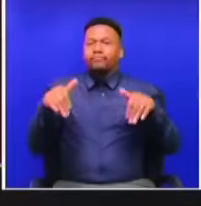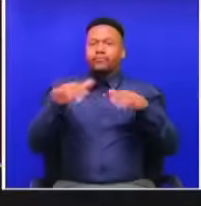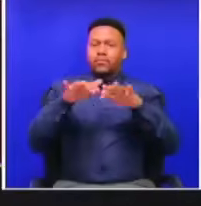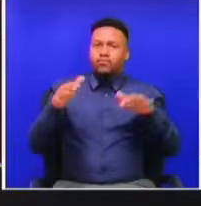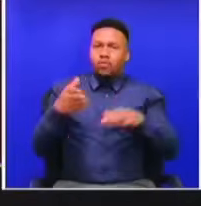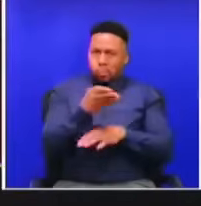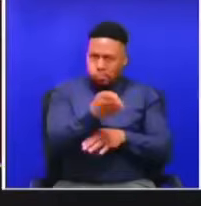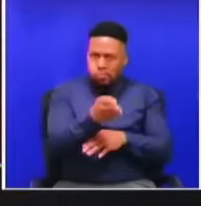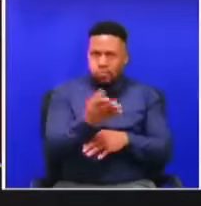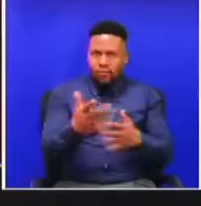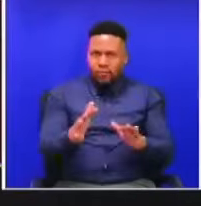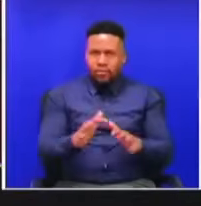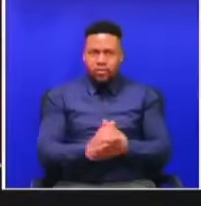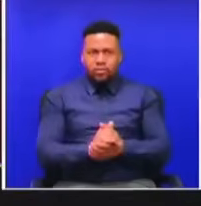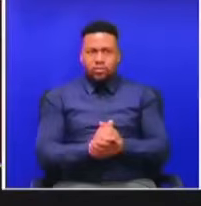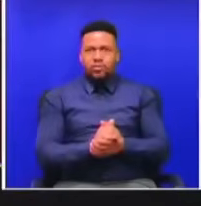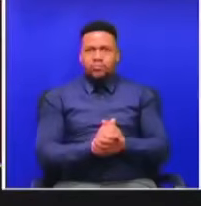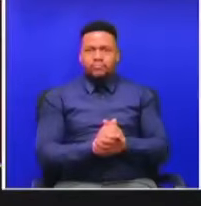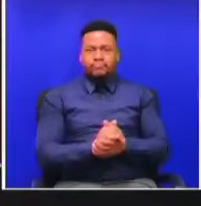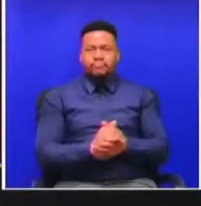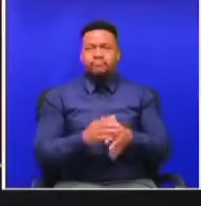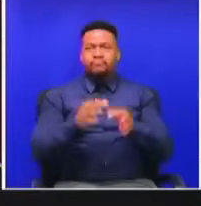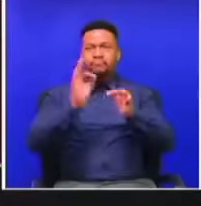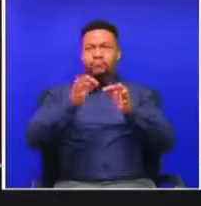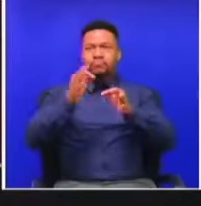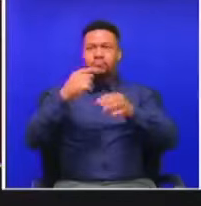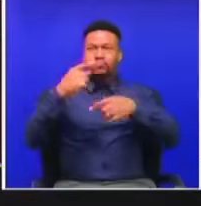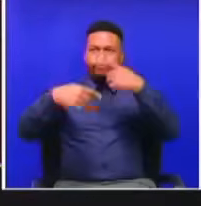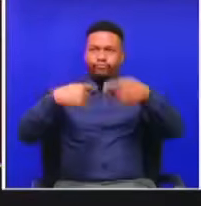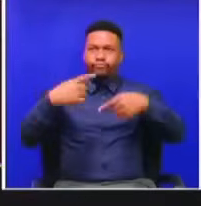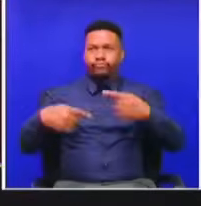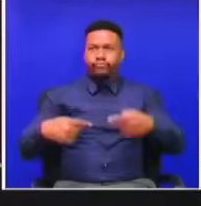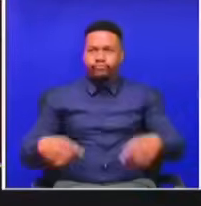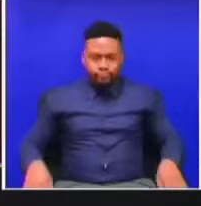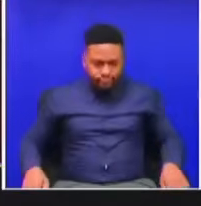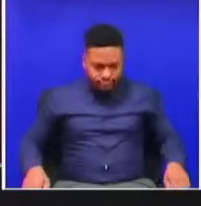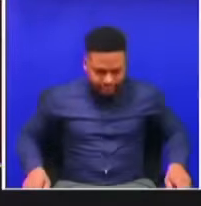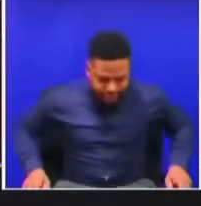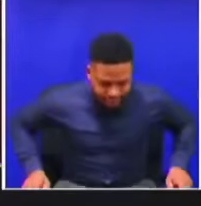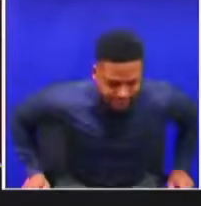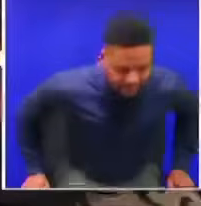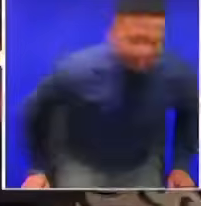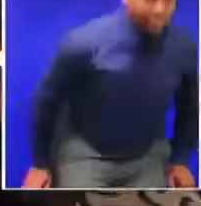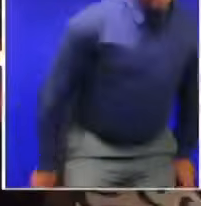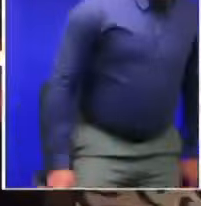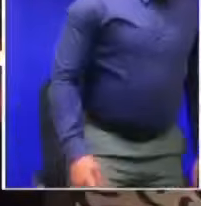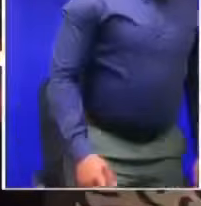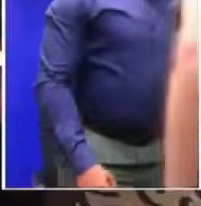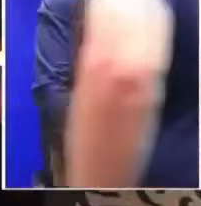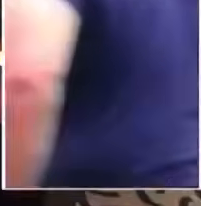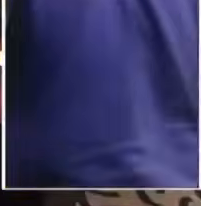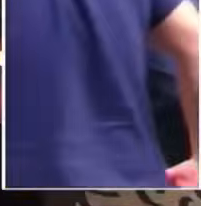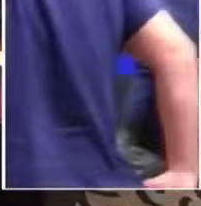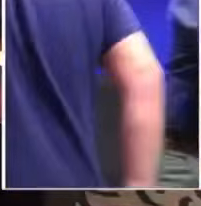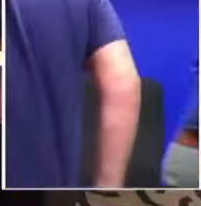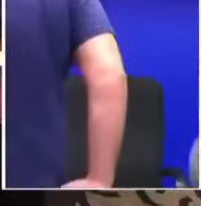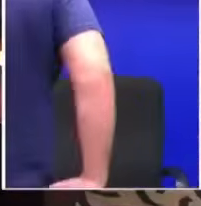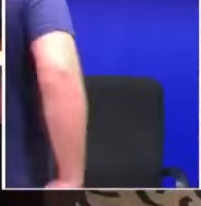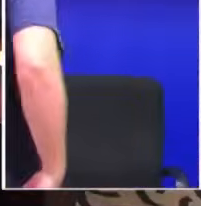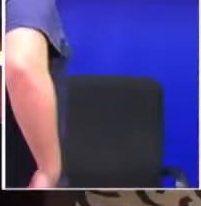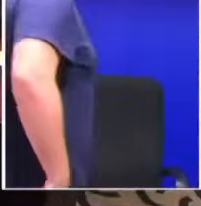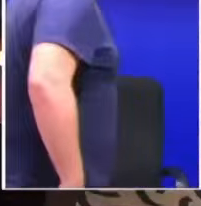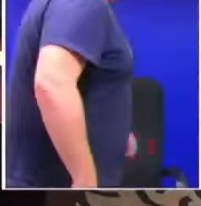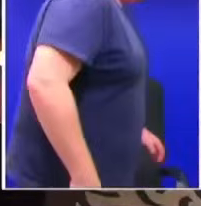Order, Mr. President, if you can take a seat. I'm advised there's the question on the platform. Honorable Skosana, what is your